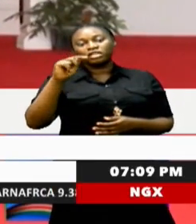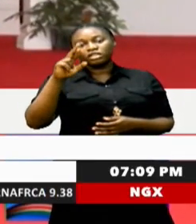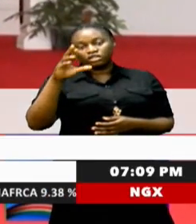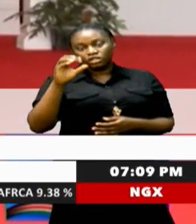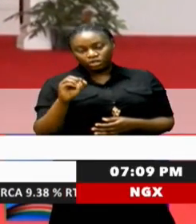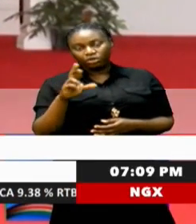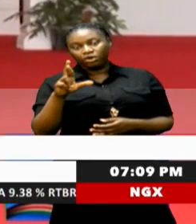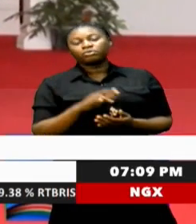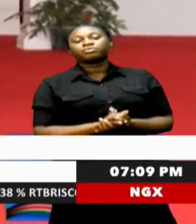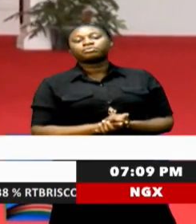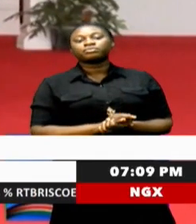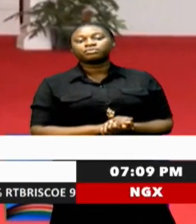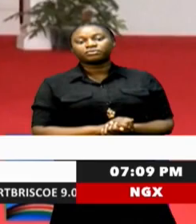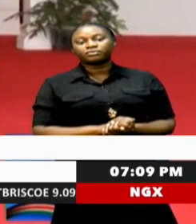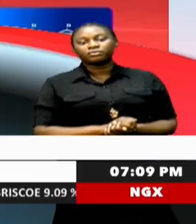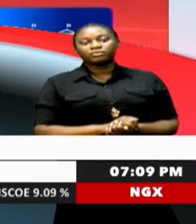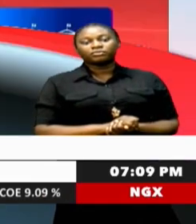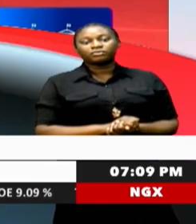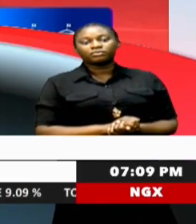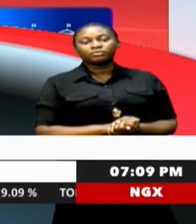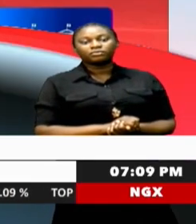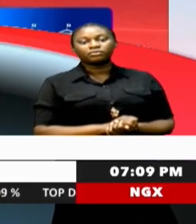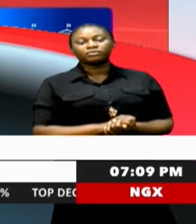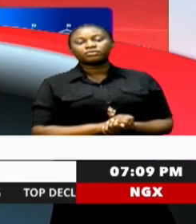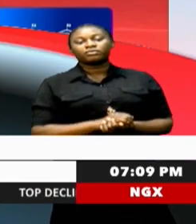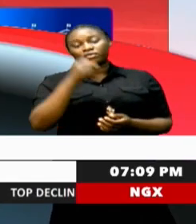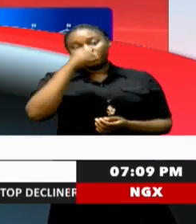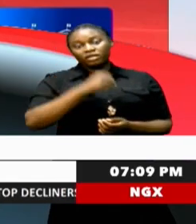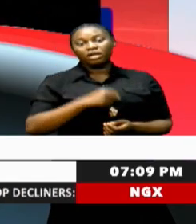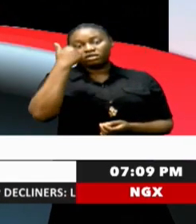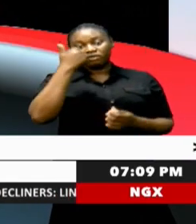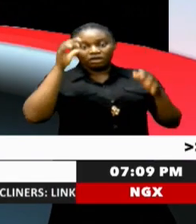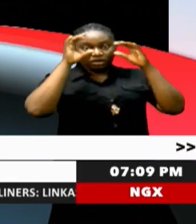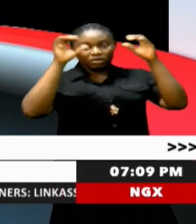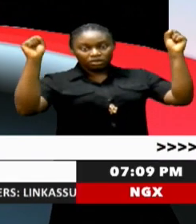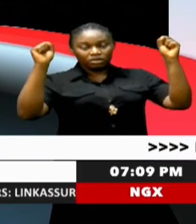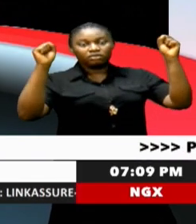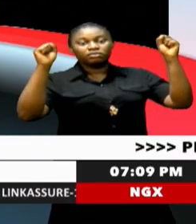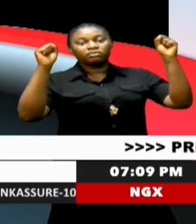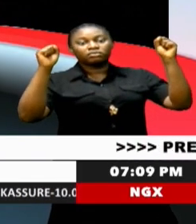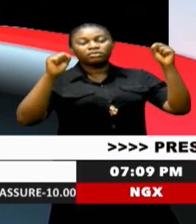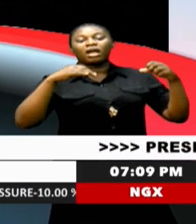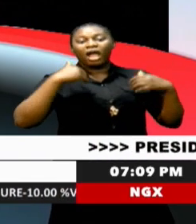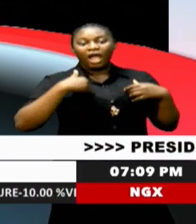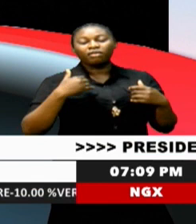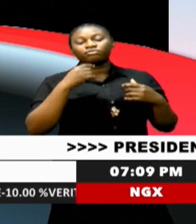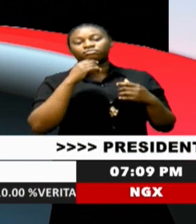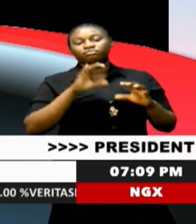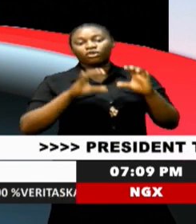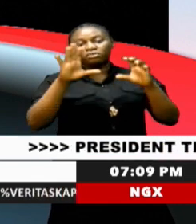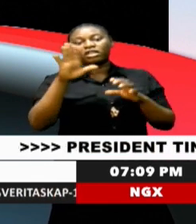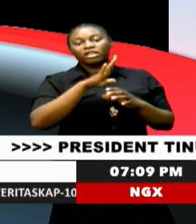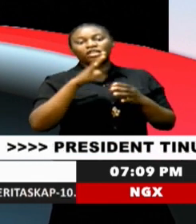fire police force. Now, South Africa's President Cyril Ramaphosa has committed his